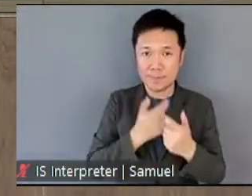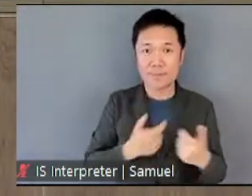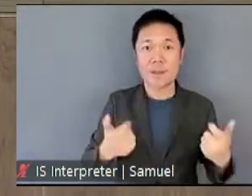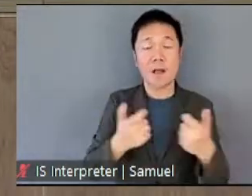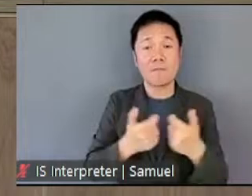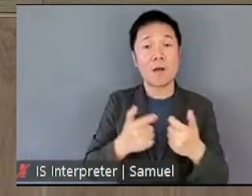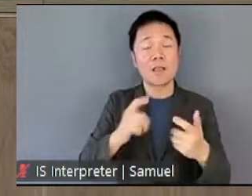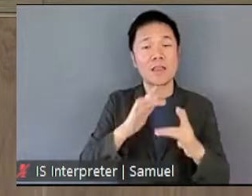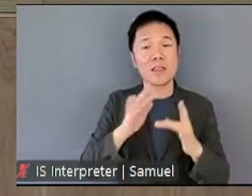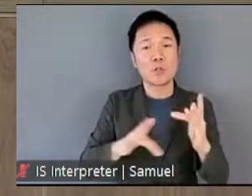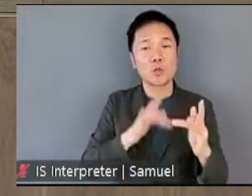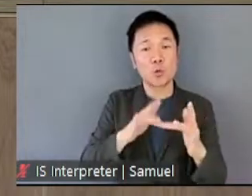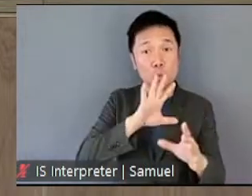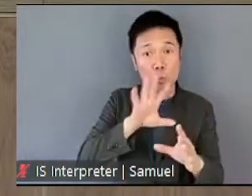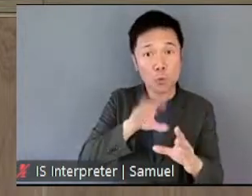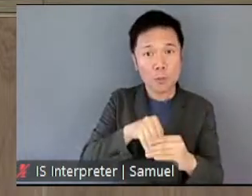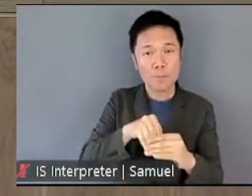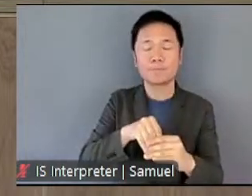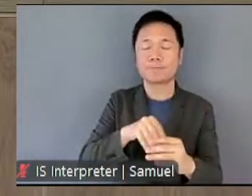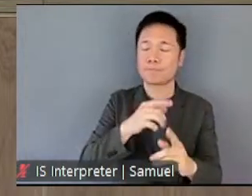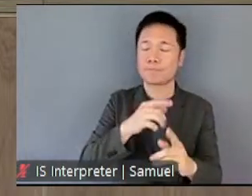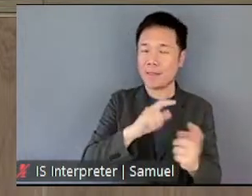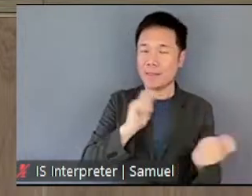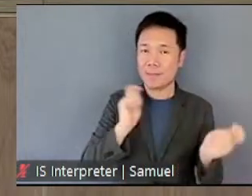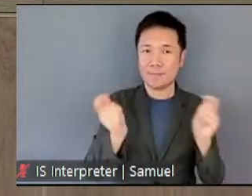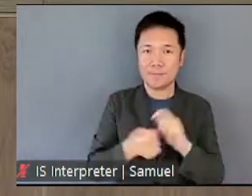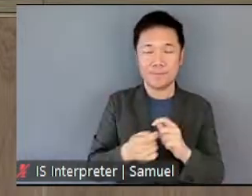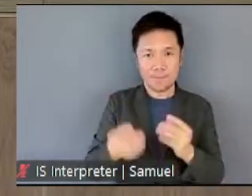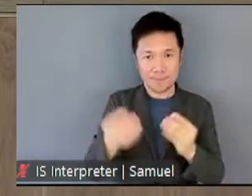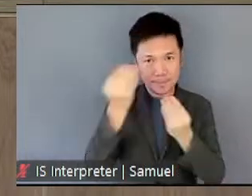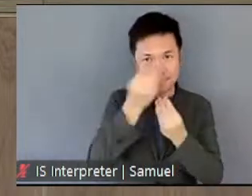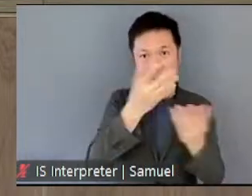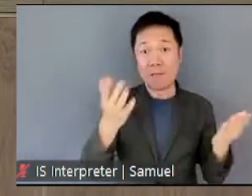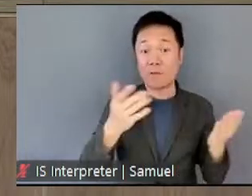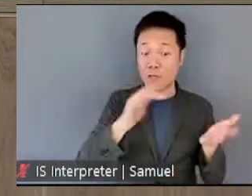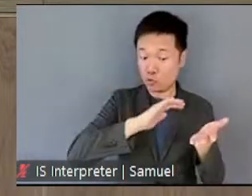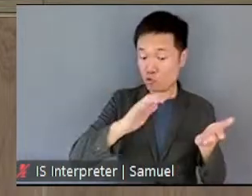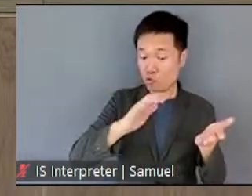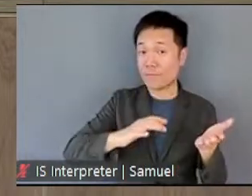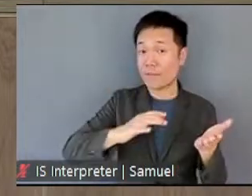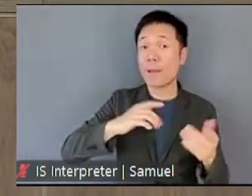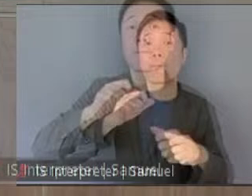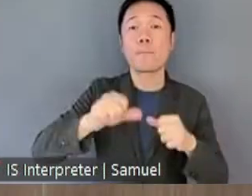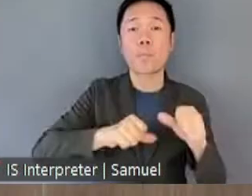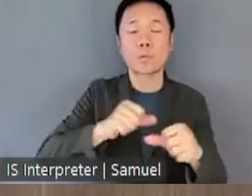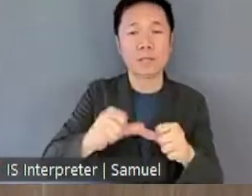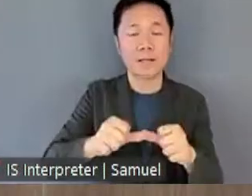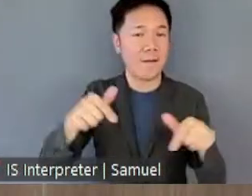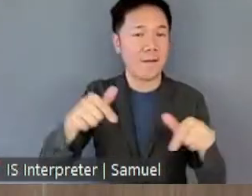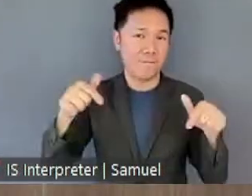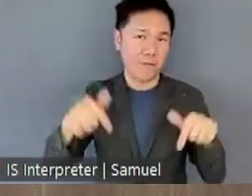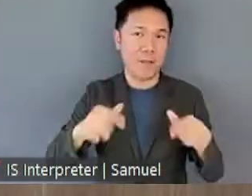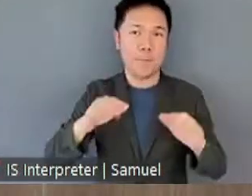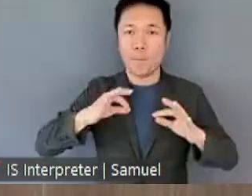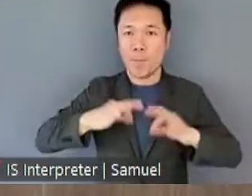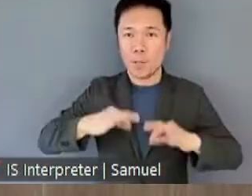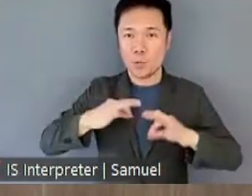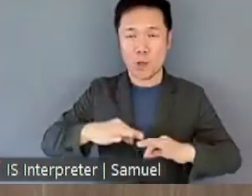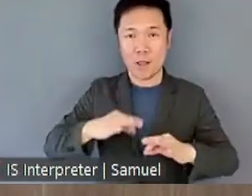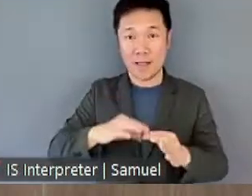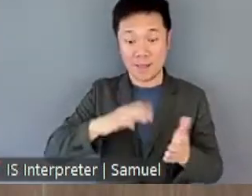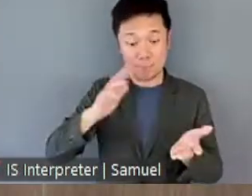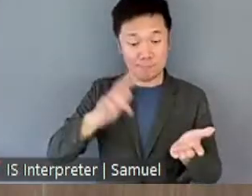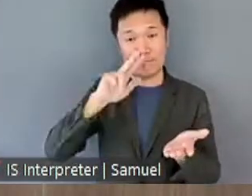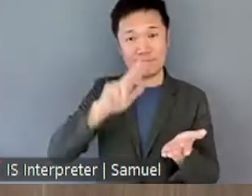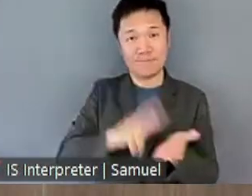and Transformation, to provide us information on the drafting process of the Astana Ministerial Declaration. Your Excellency, you have